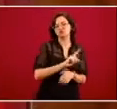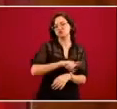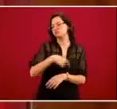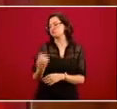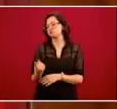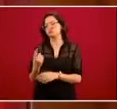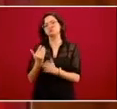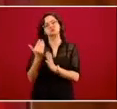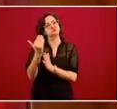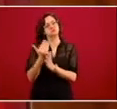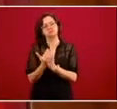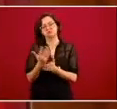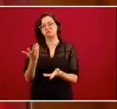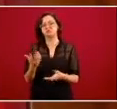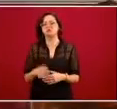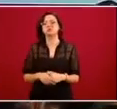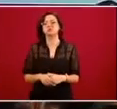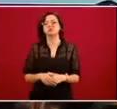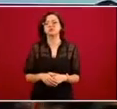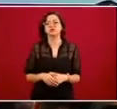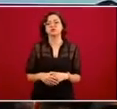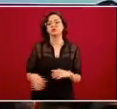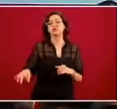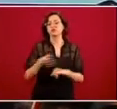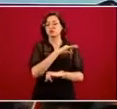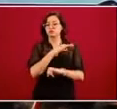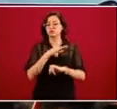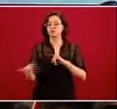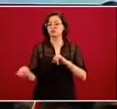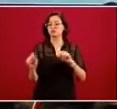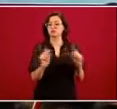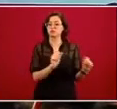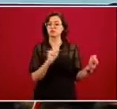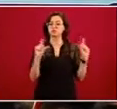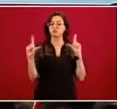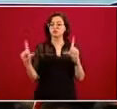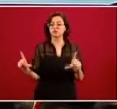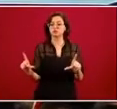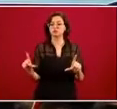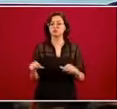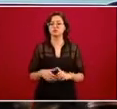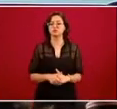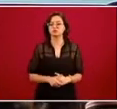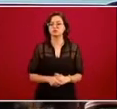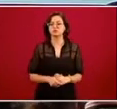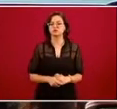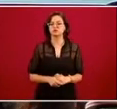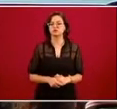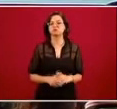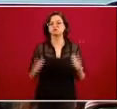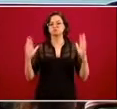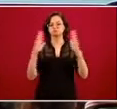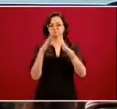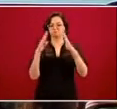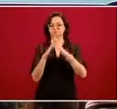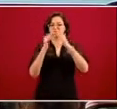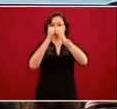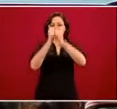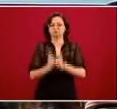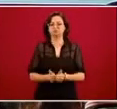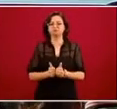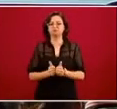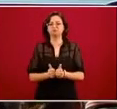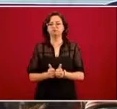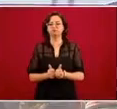how these decreases have occurred in the workplace. And last slide, this is stay at